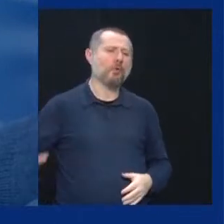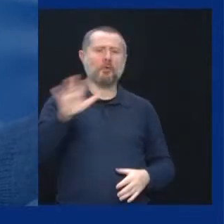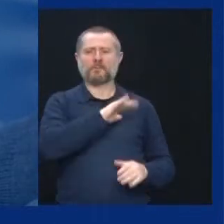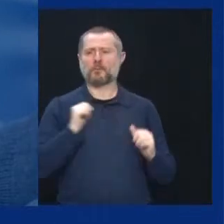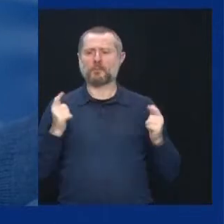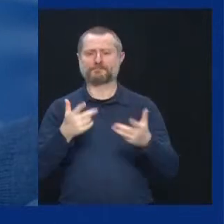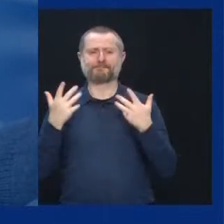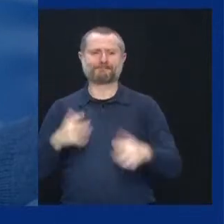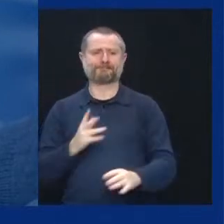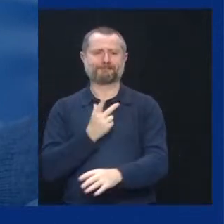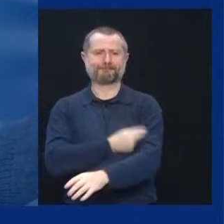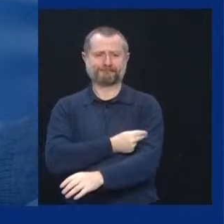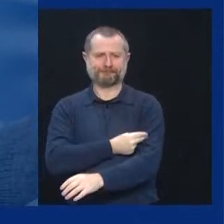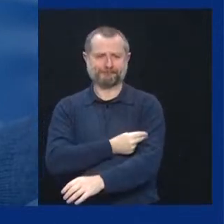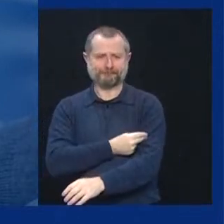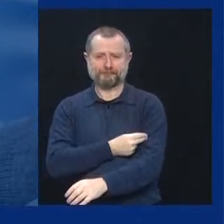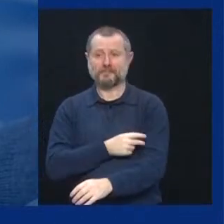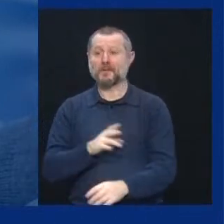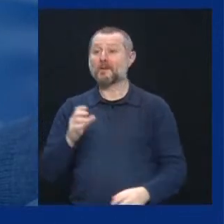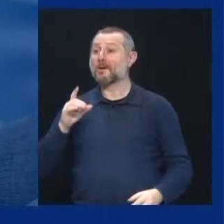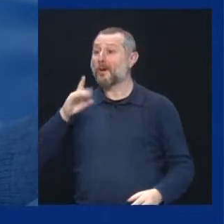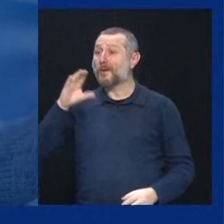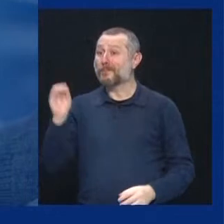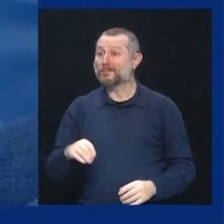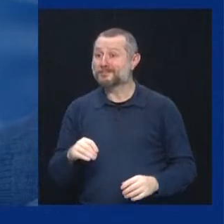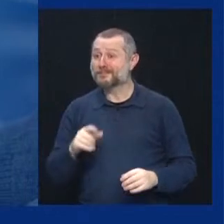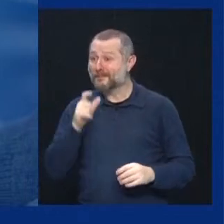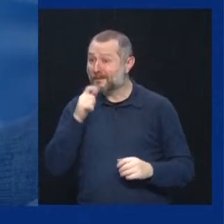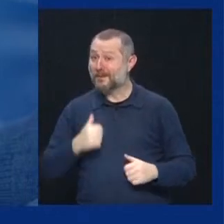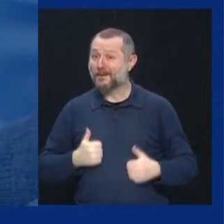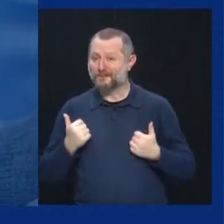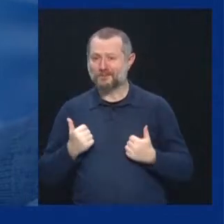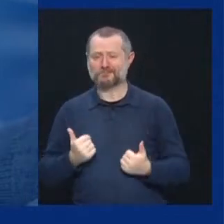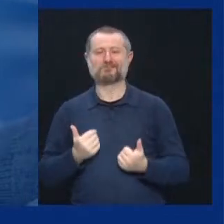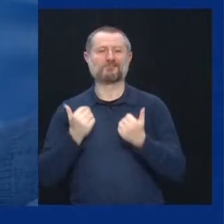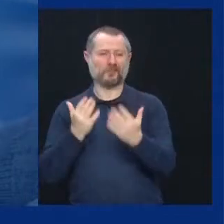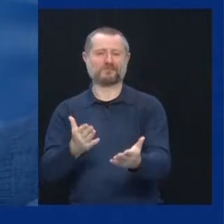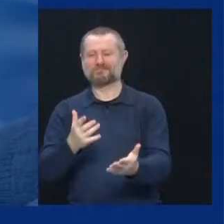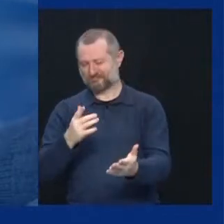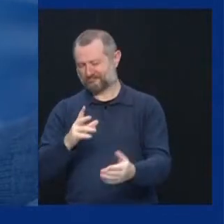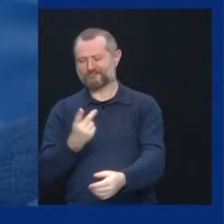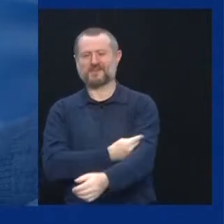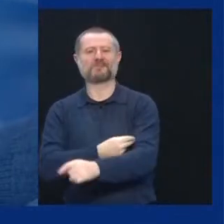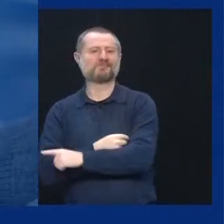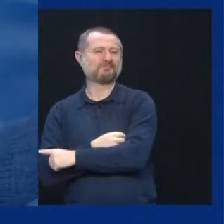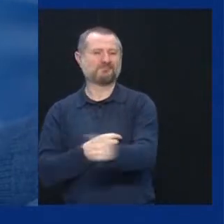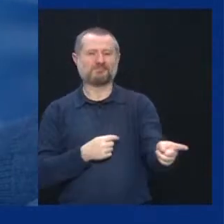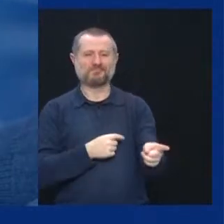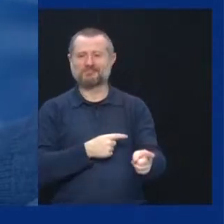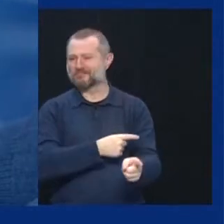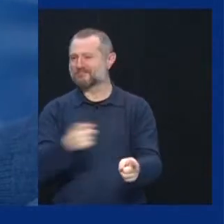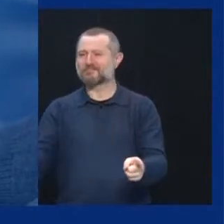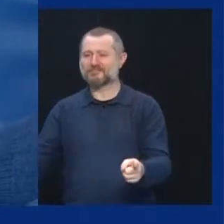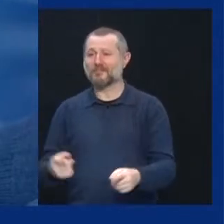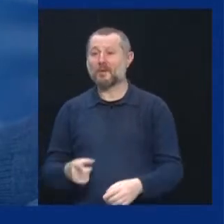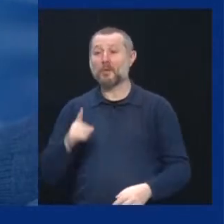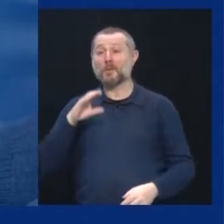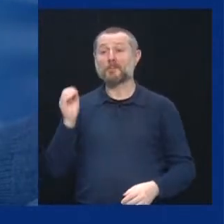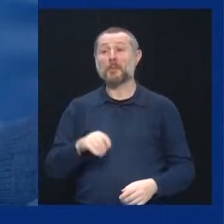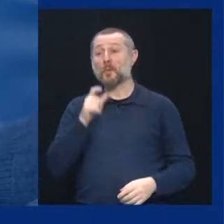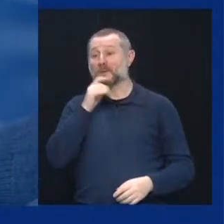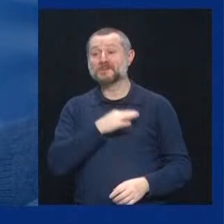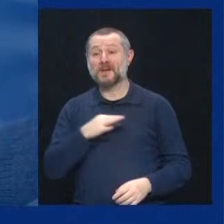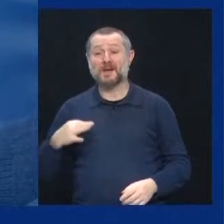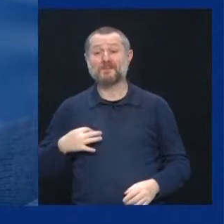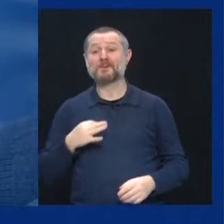vaccine. 100% of nursing home residents have all been offered the vaccine. 100% of nursing home staff has all